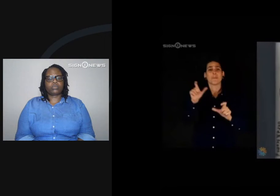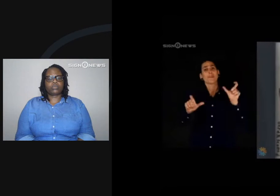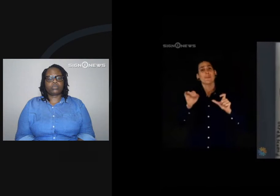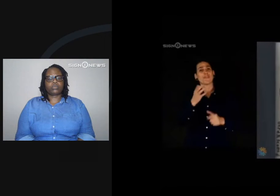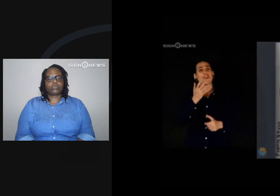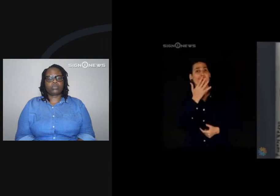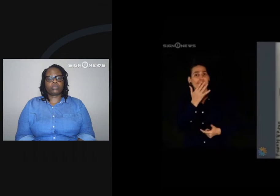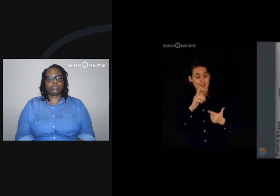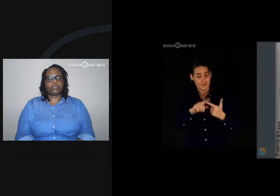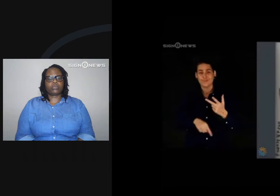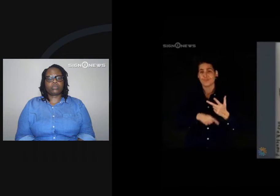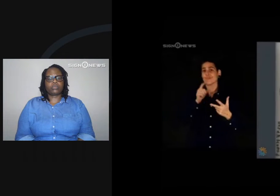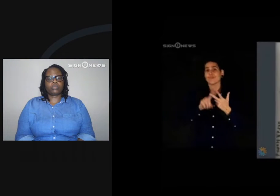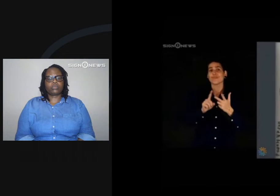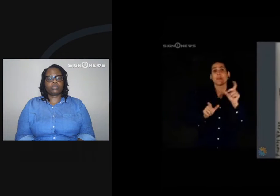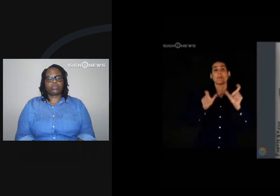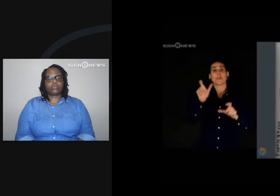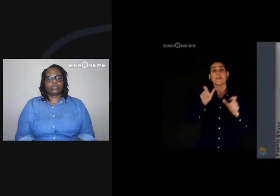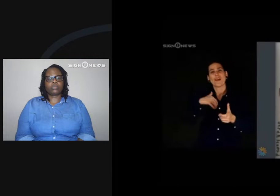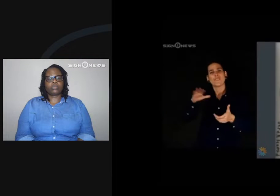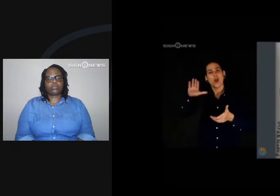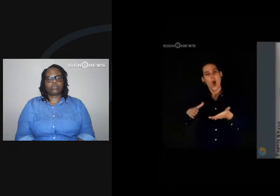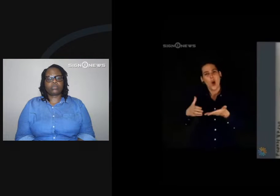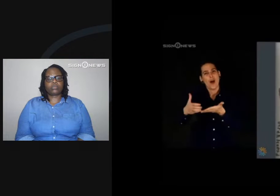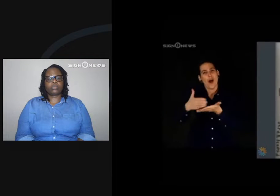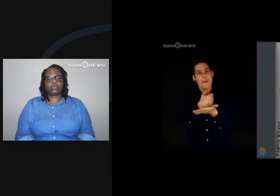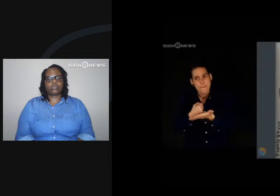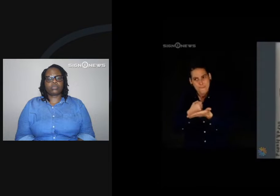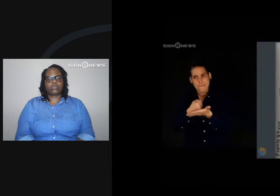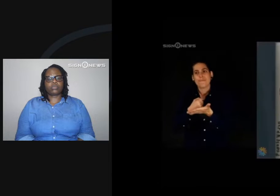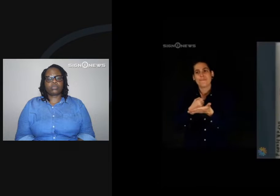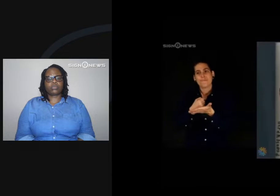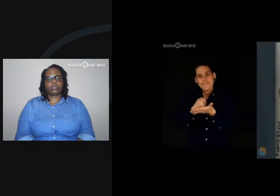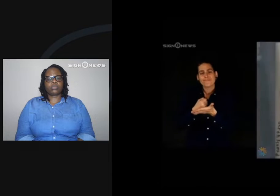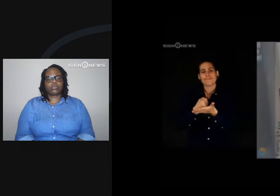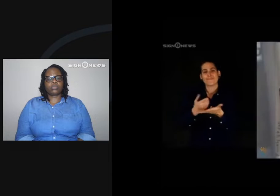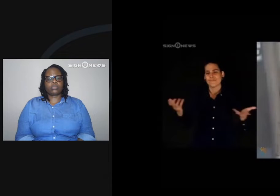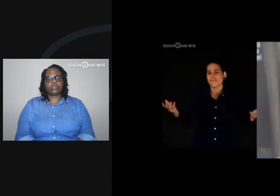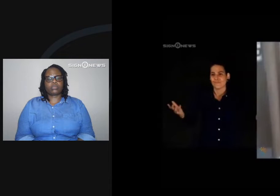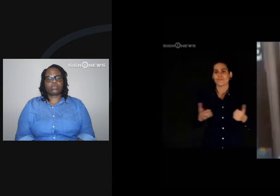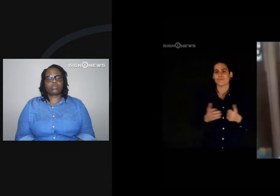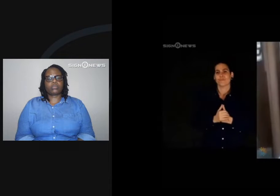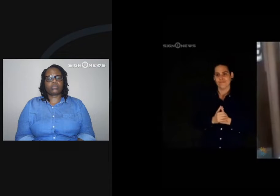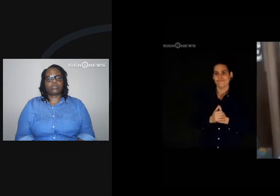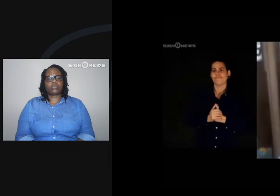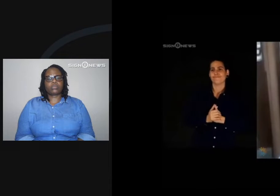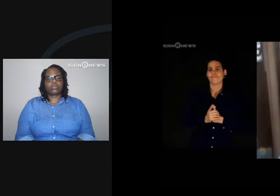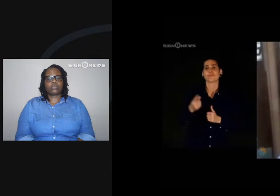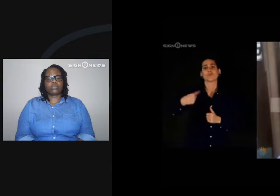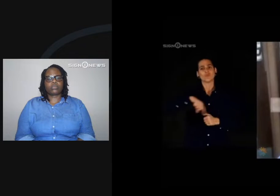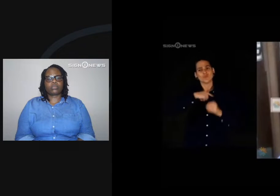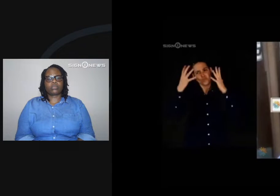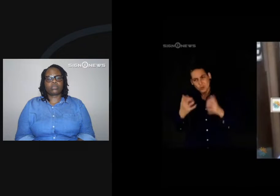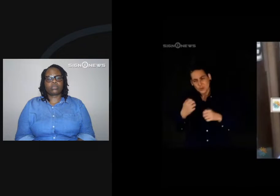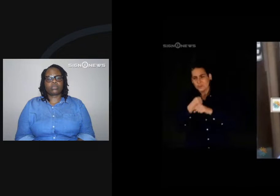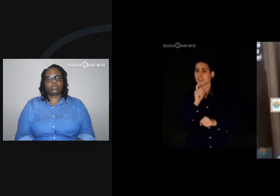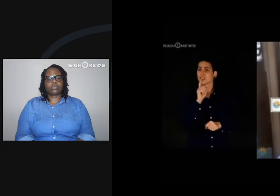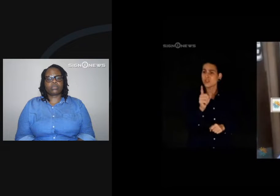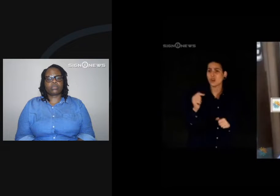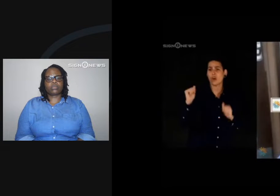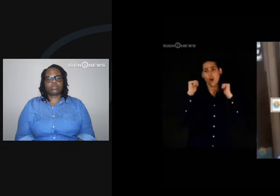of color, and people have low income. We want to make sure